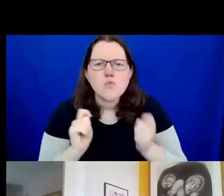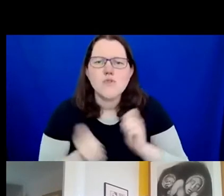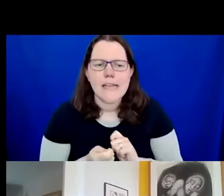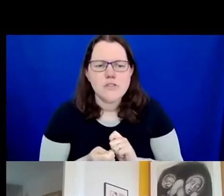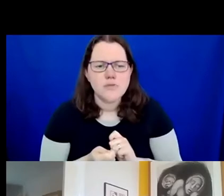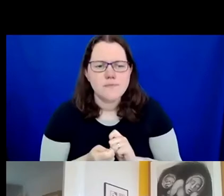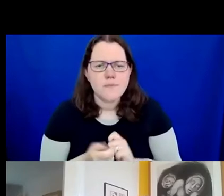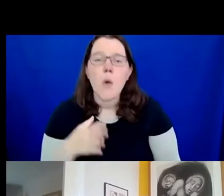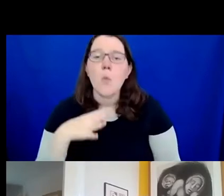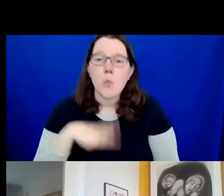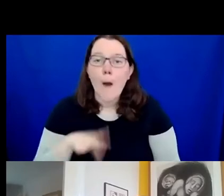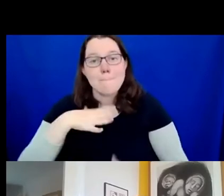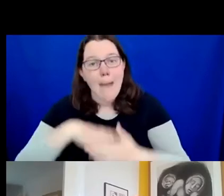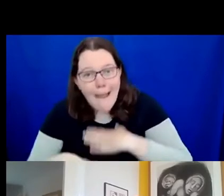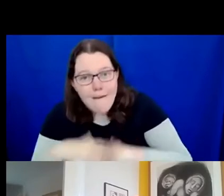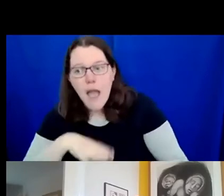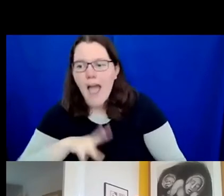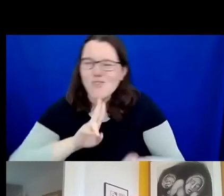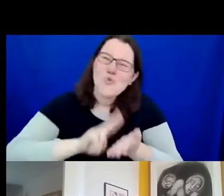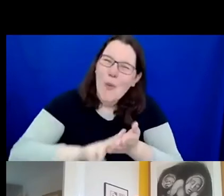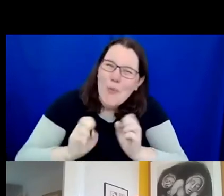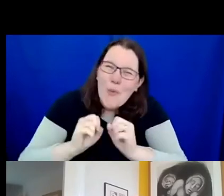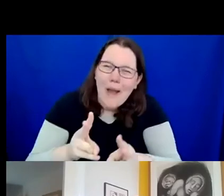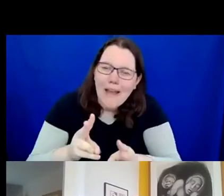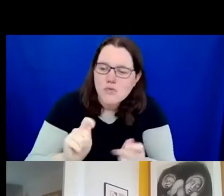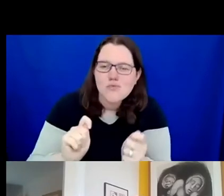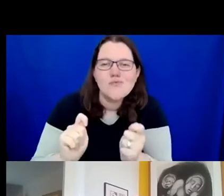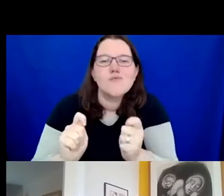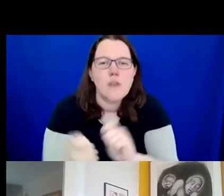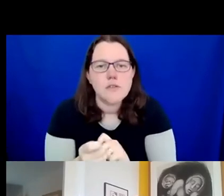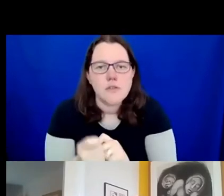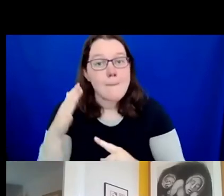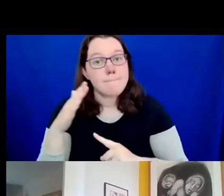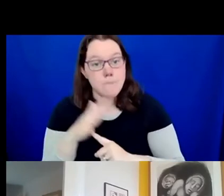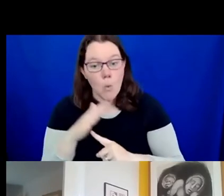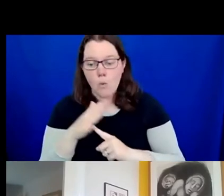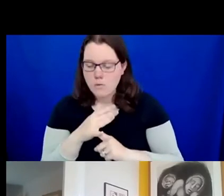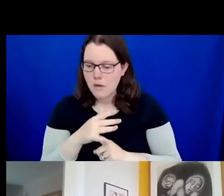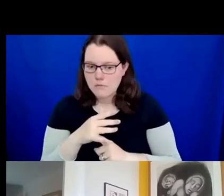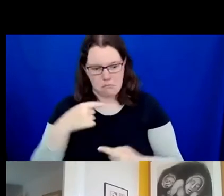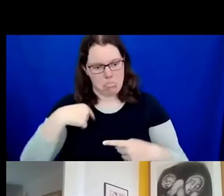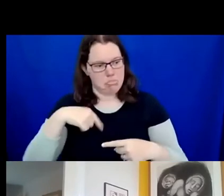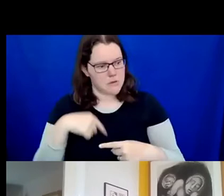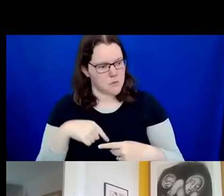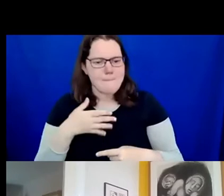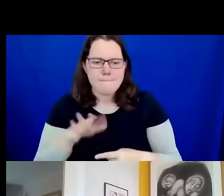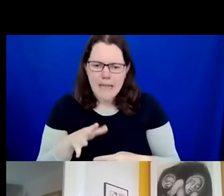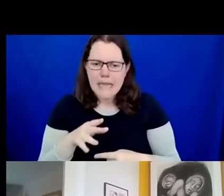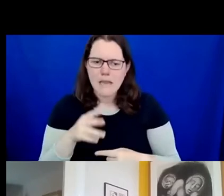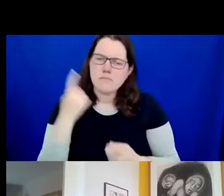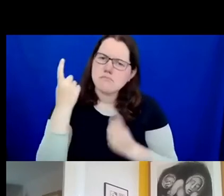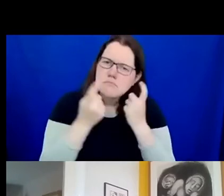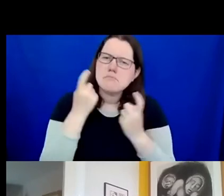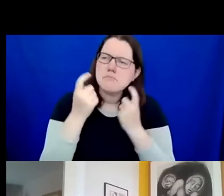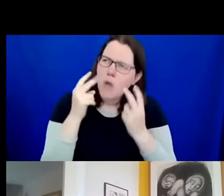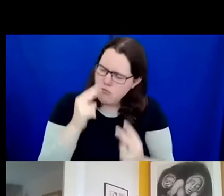behaviours. Having the opportunity and the time to reflect means we have learned a lot about why we do what we do, about our